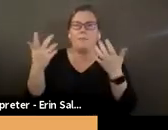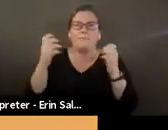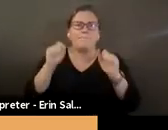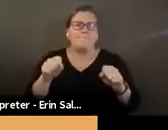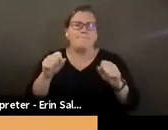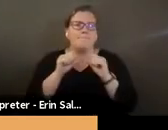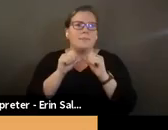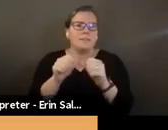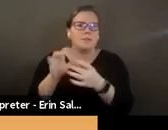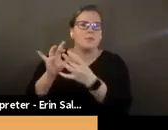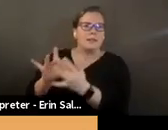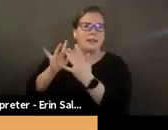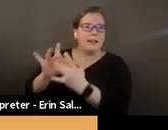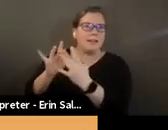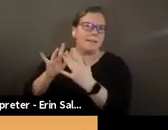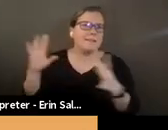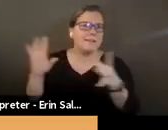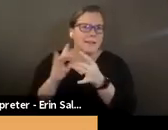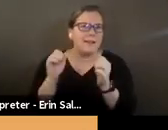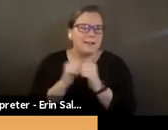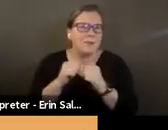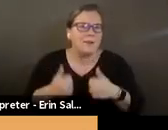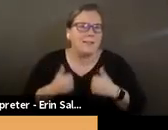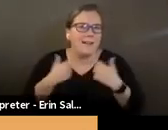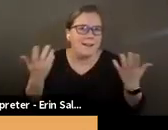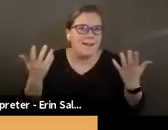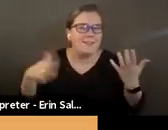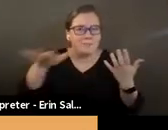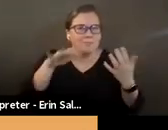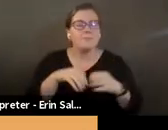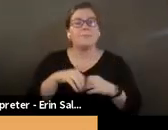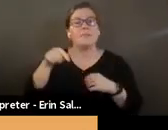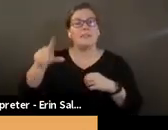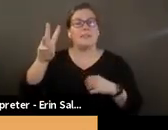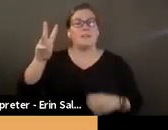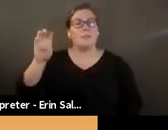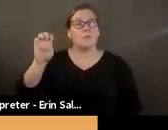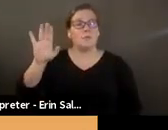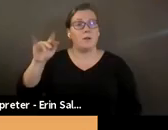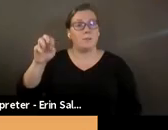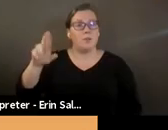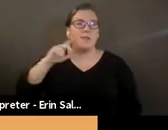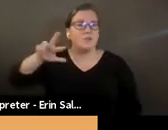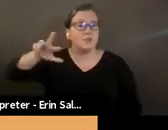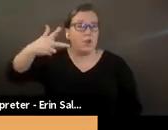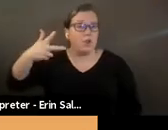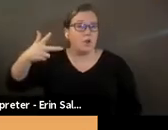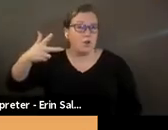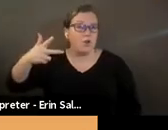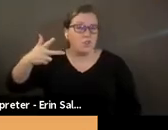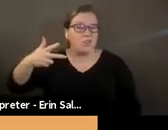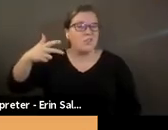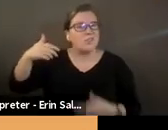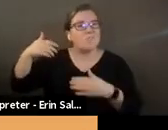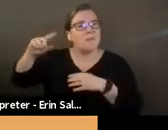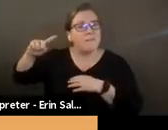lives. This webinar is the third in a webinar series that EDP has been hosting.